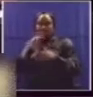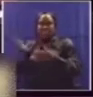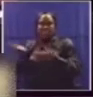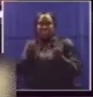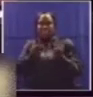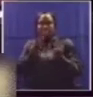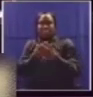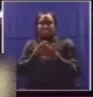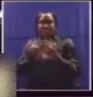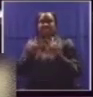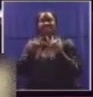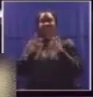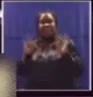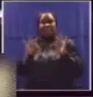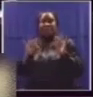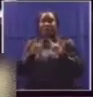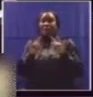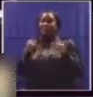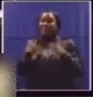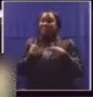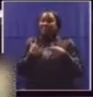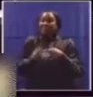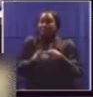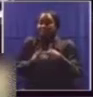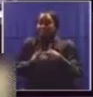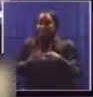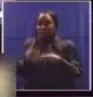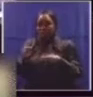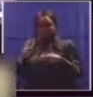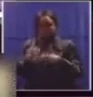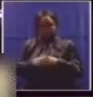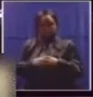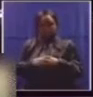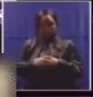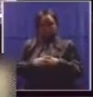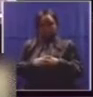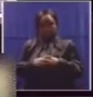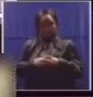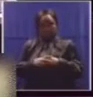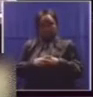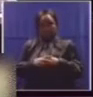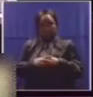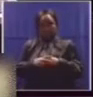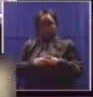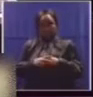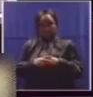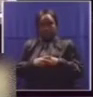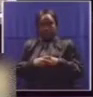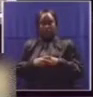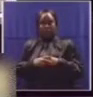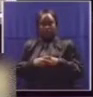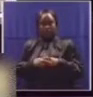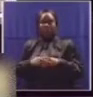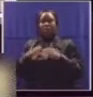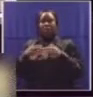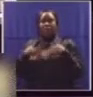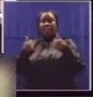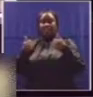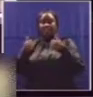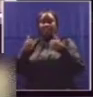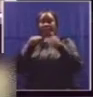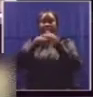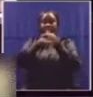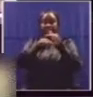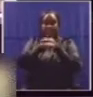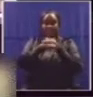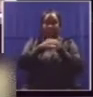far over this period is to avoid a replacement of race-based differentiation of access and quality by